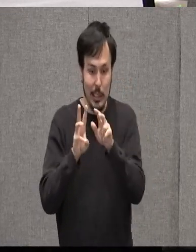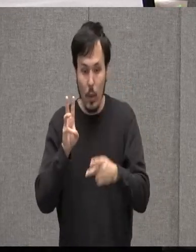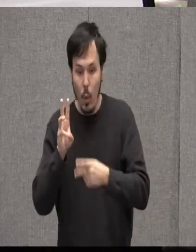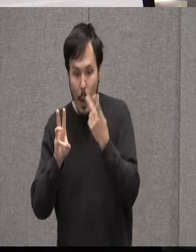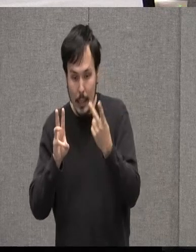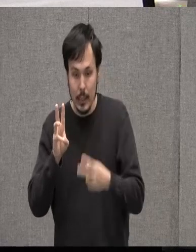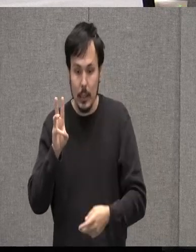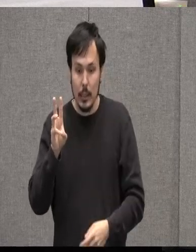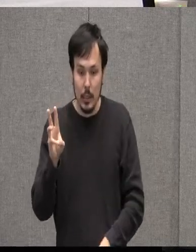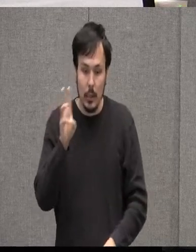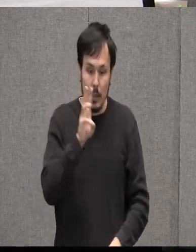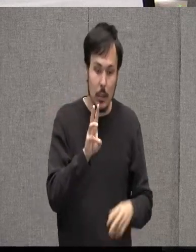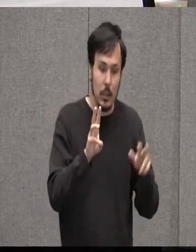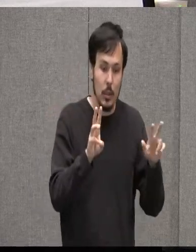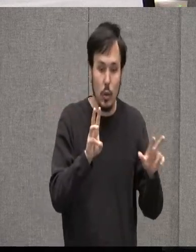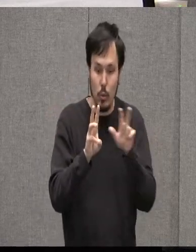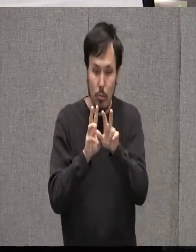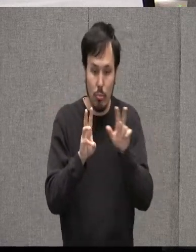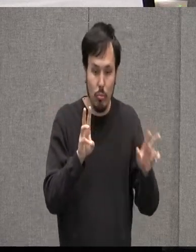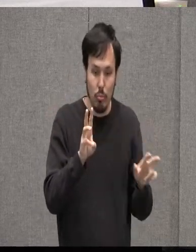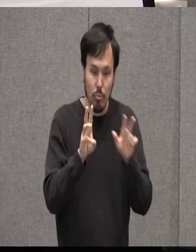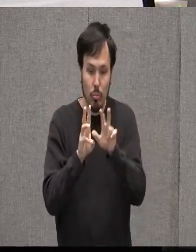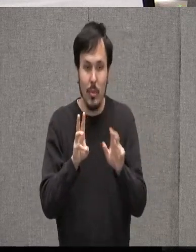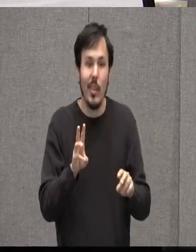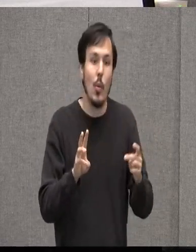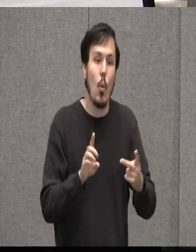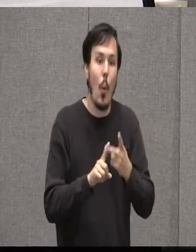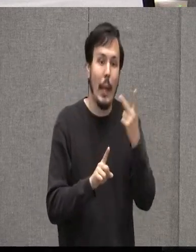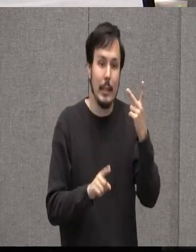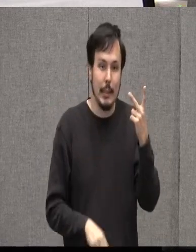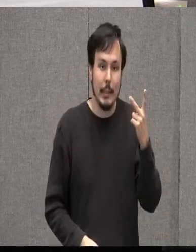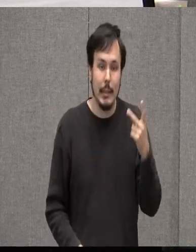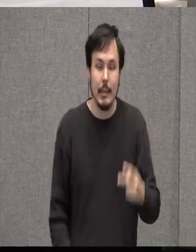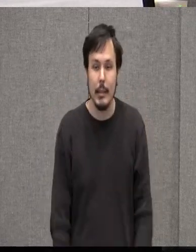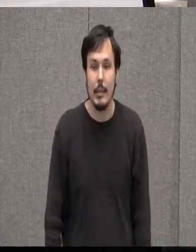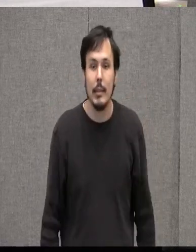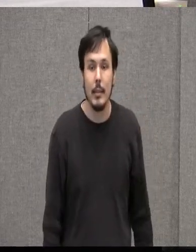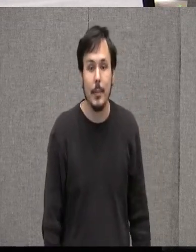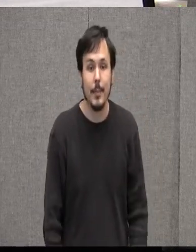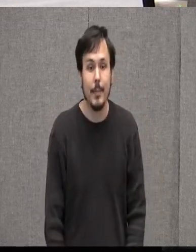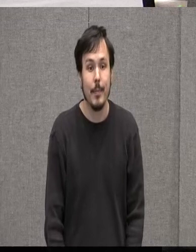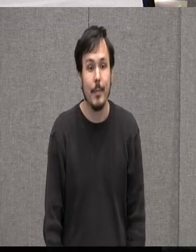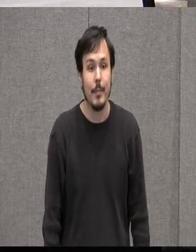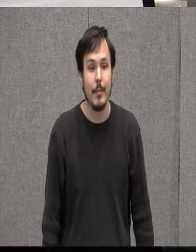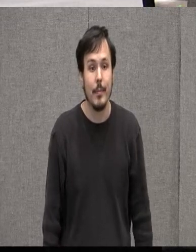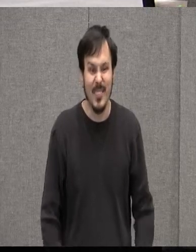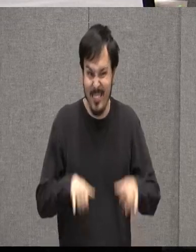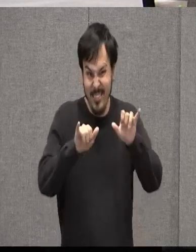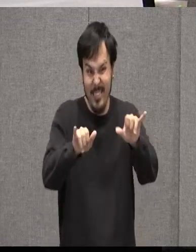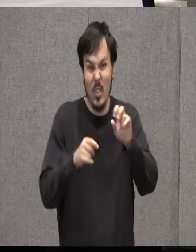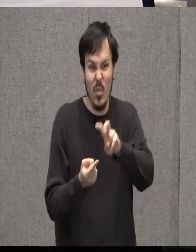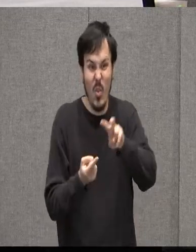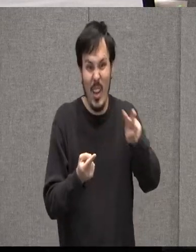figure out how many 3-inch size pieces, or ears, will fit into it, we need to divide.